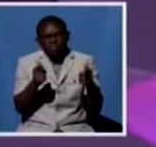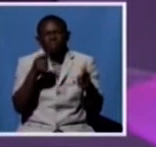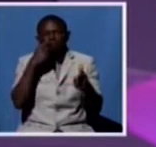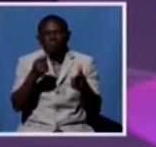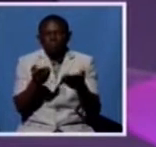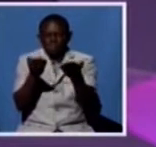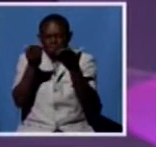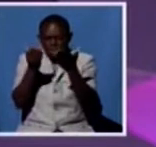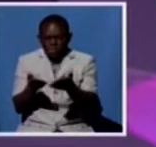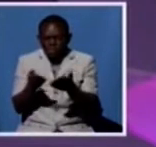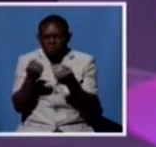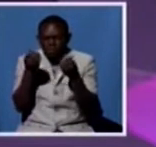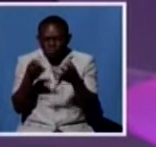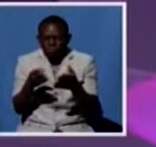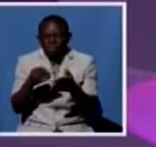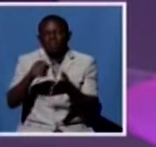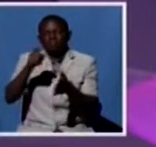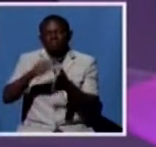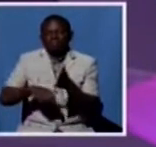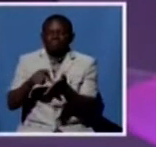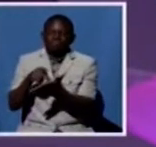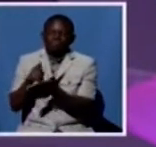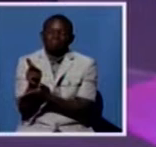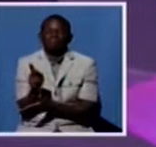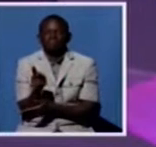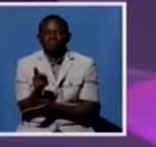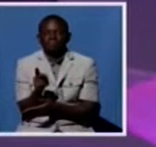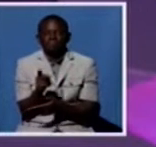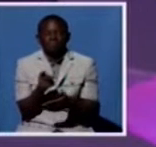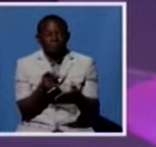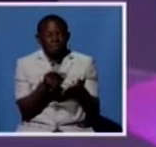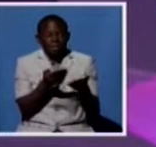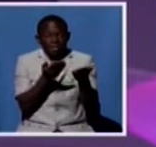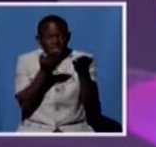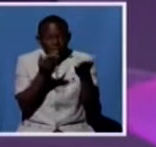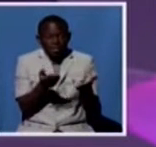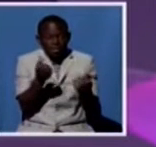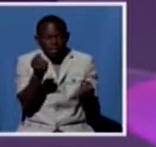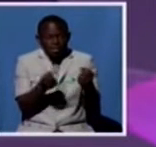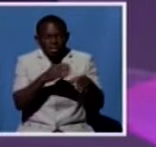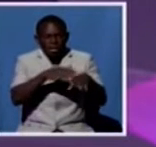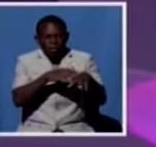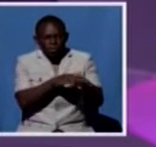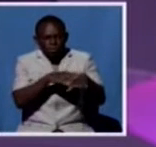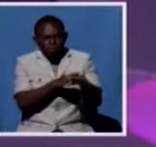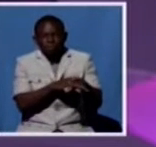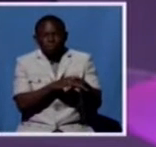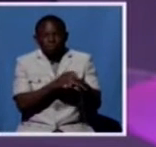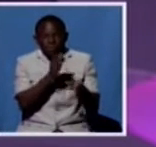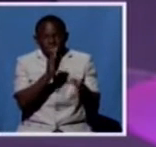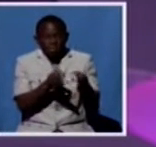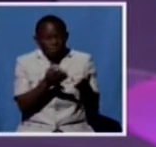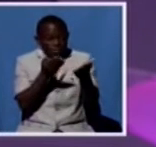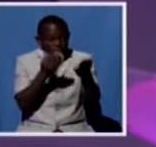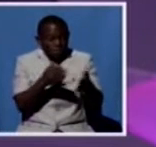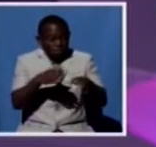increasing, because these are the fines that the heavy goods vehicles pay when they overload. So when this starts increasing,